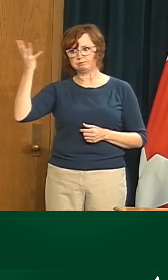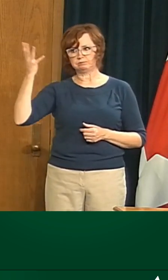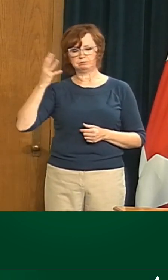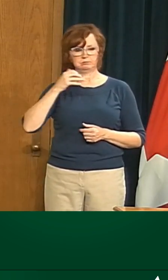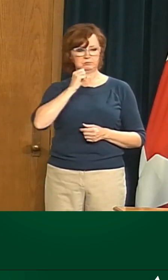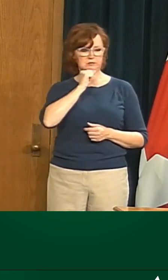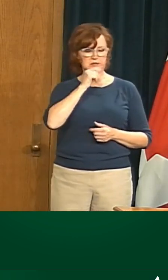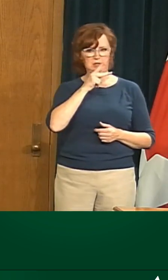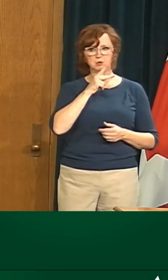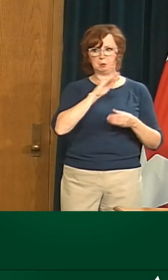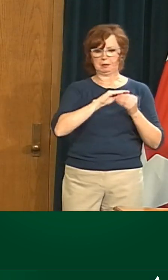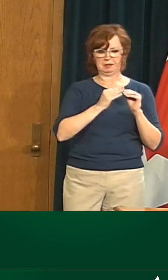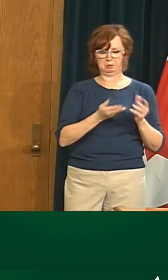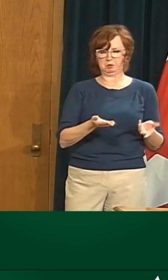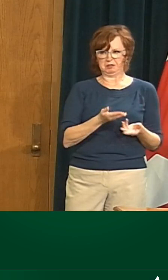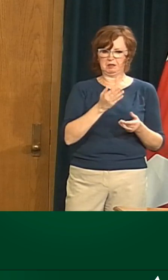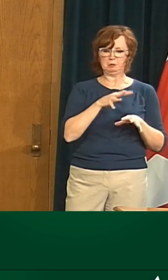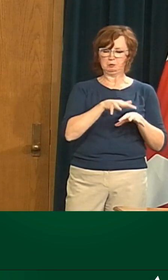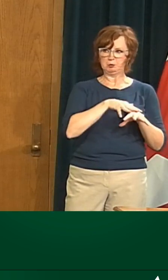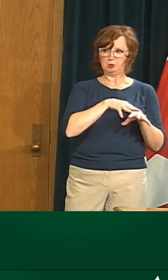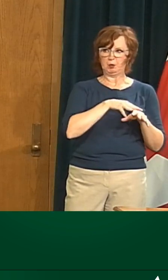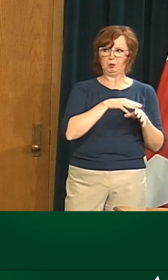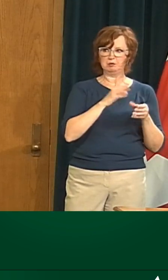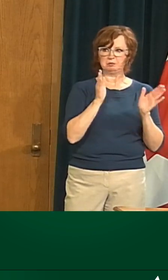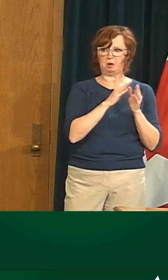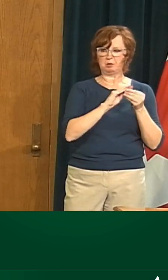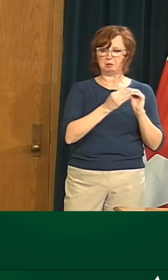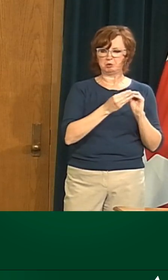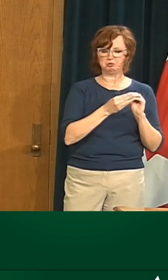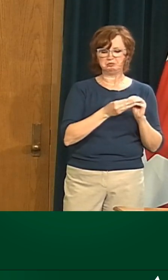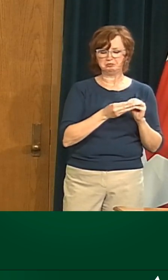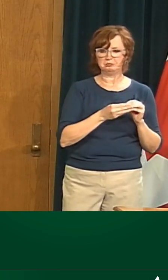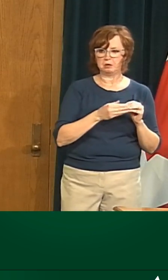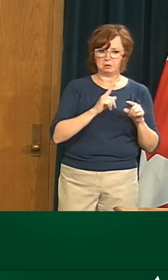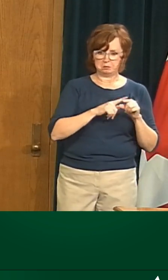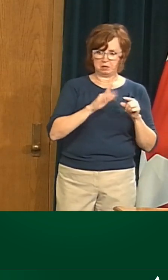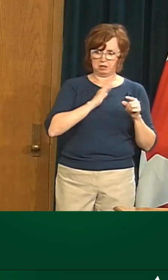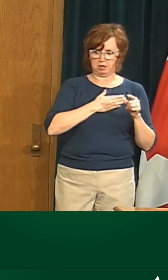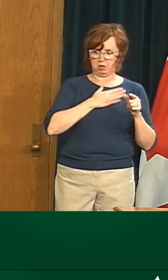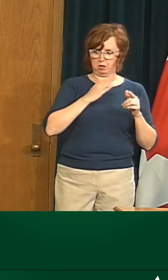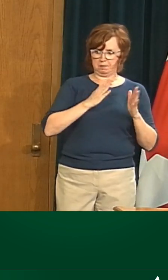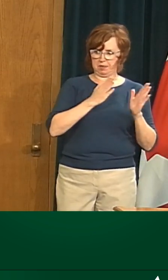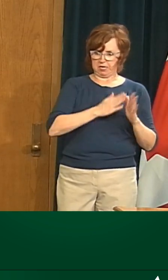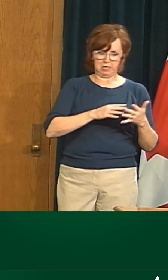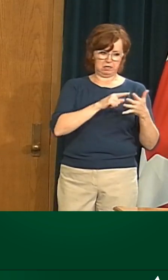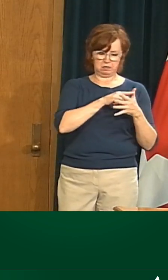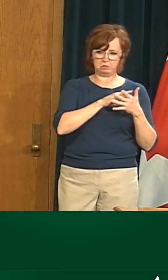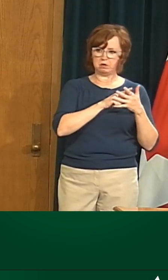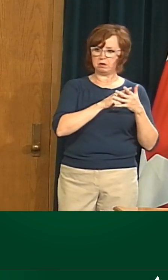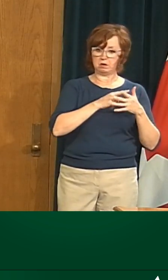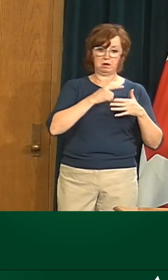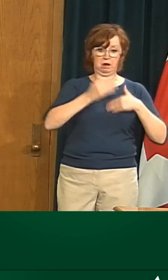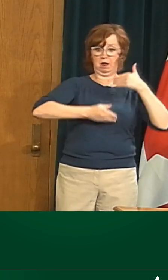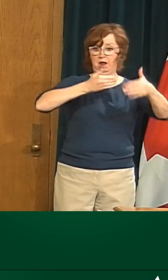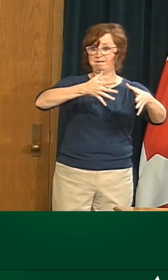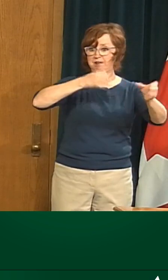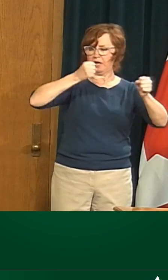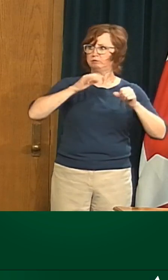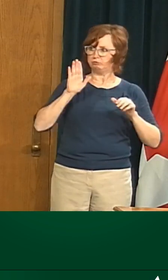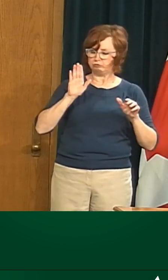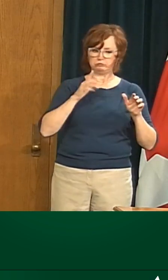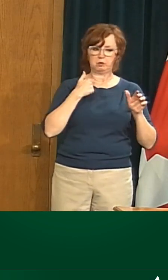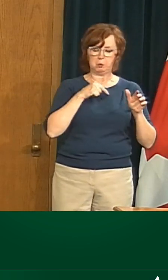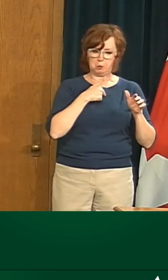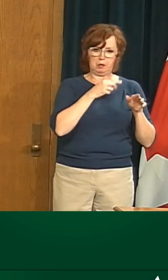situation, that this is a very cautious but methodical approach to reopen some sectors of our economy here in the province of